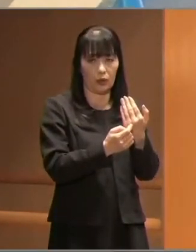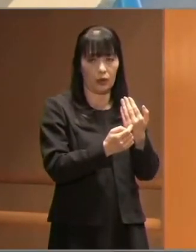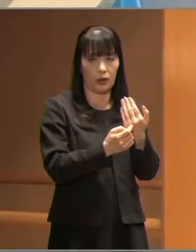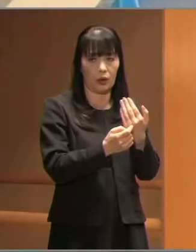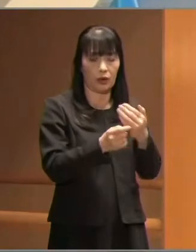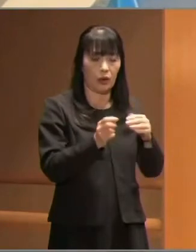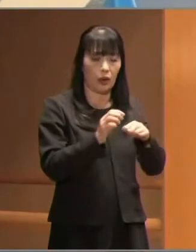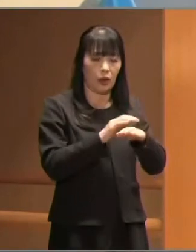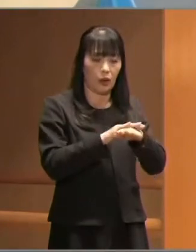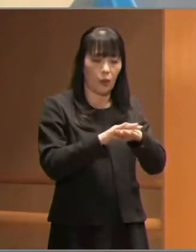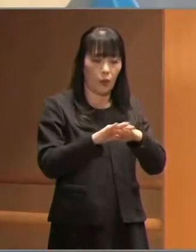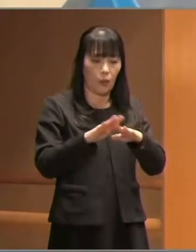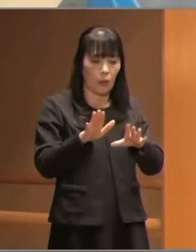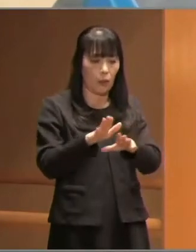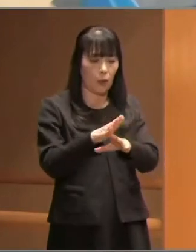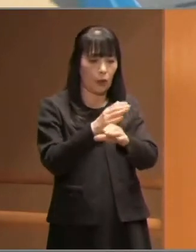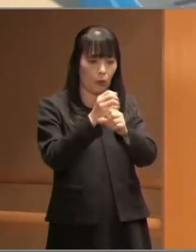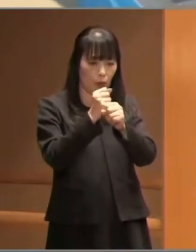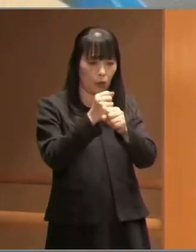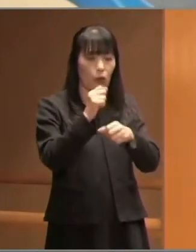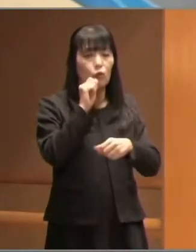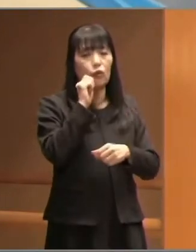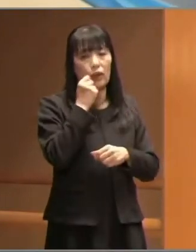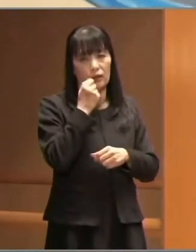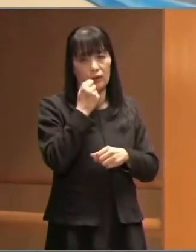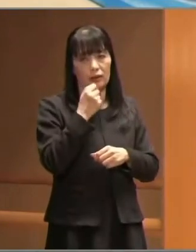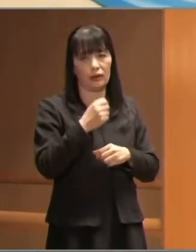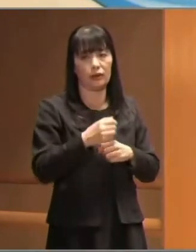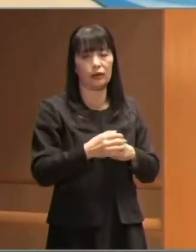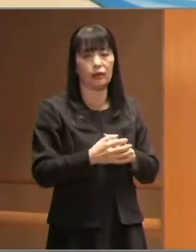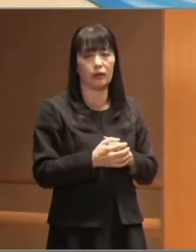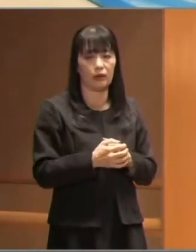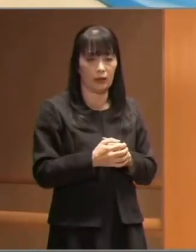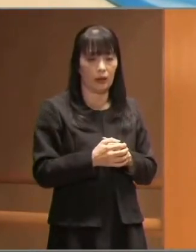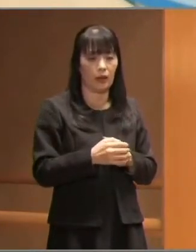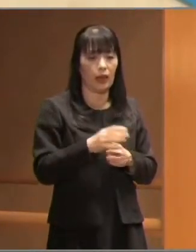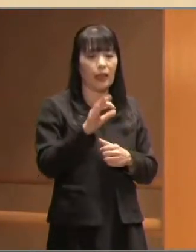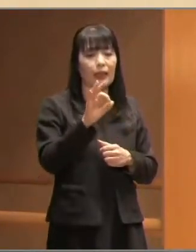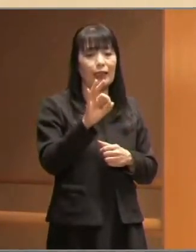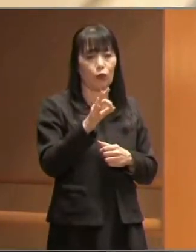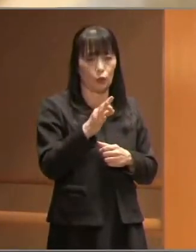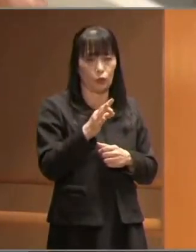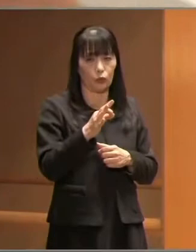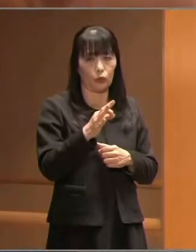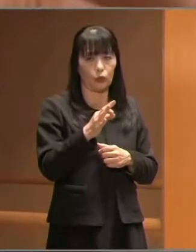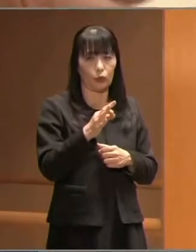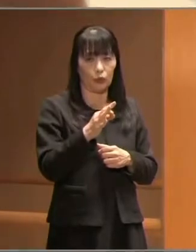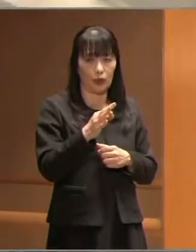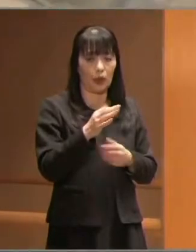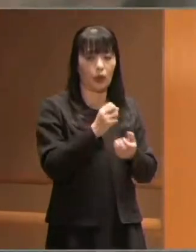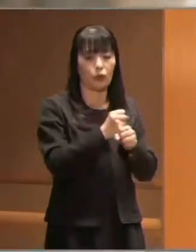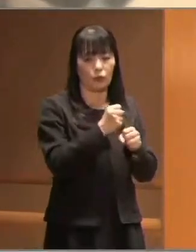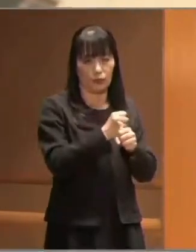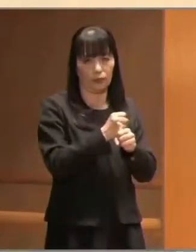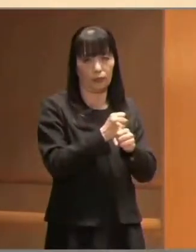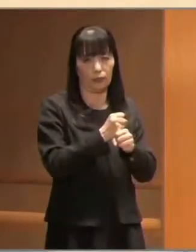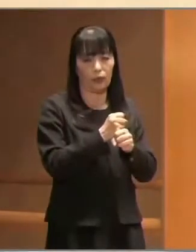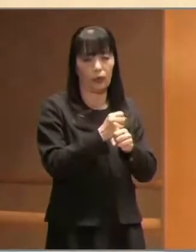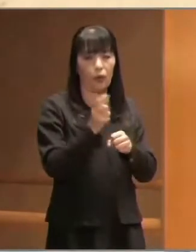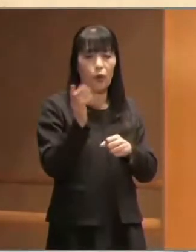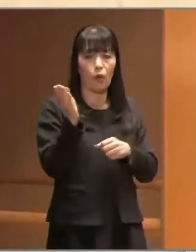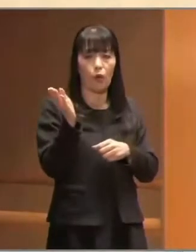the composition and the blending is really important. In any case, we use this